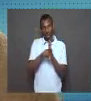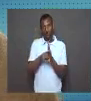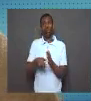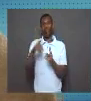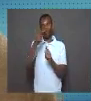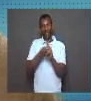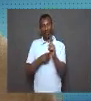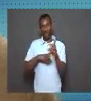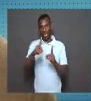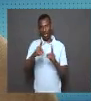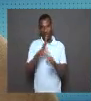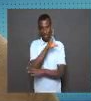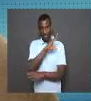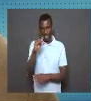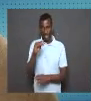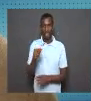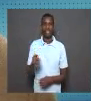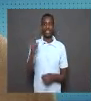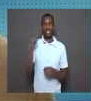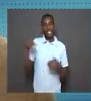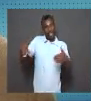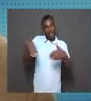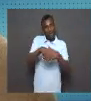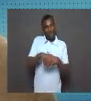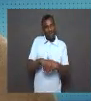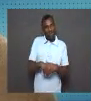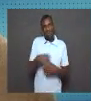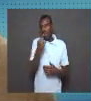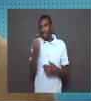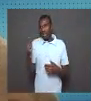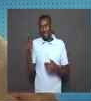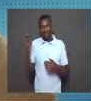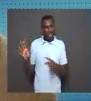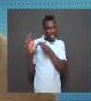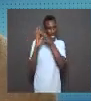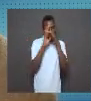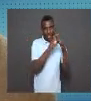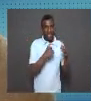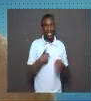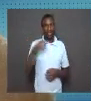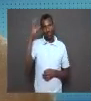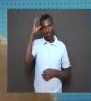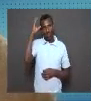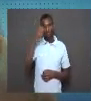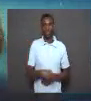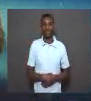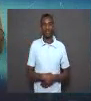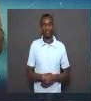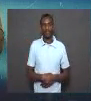of thermodynamics and introduced some of the associated